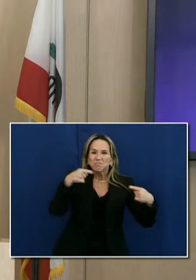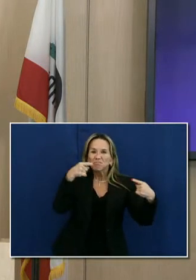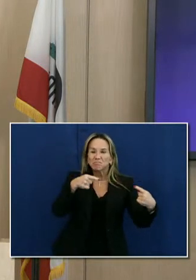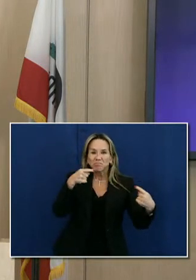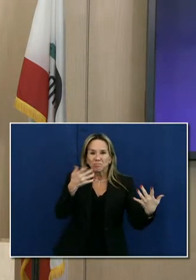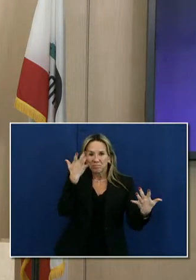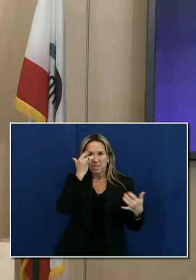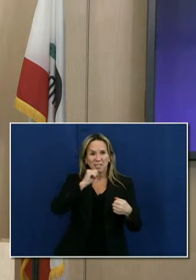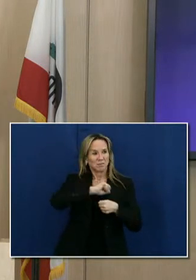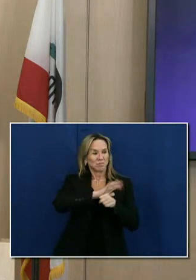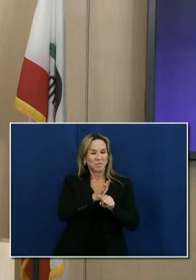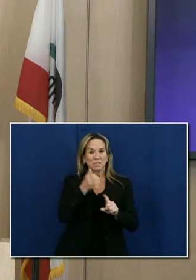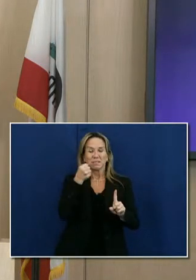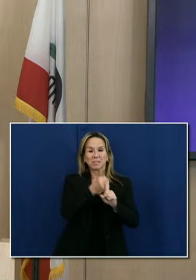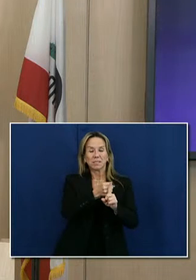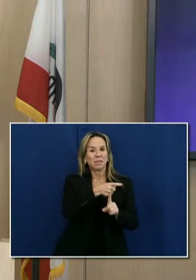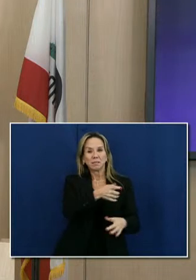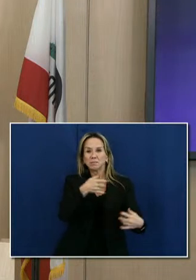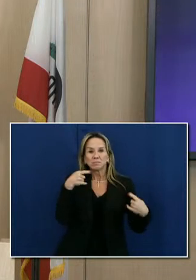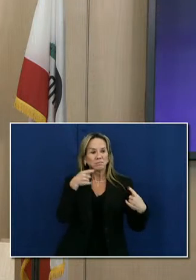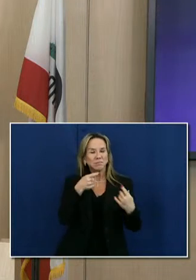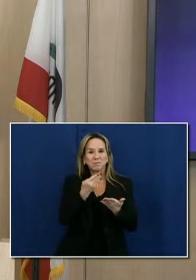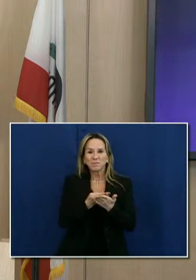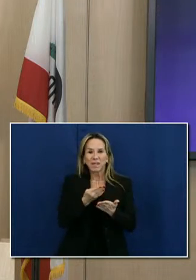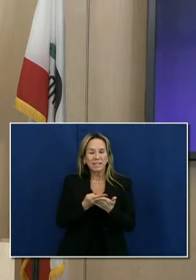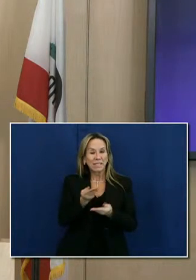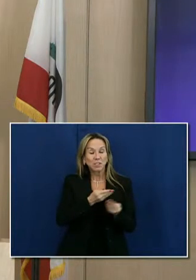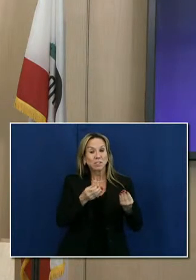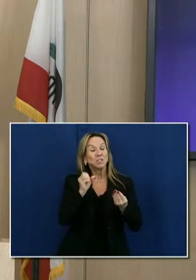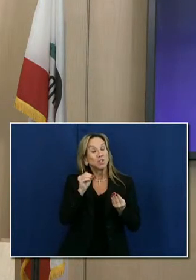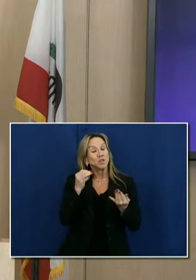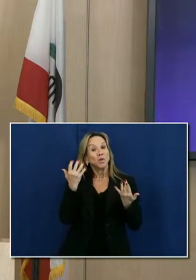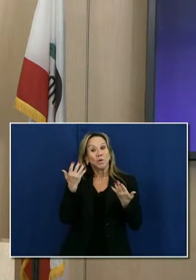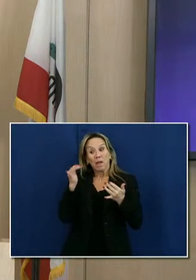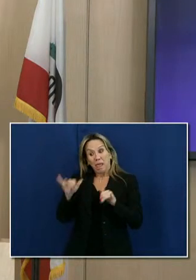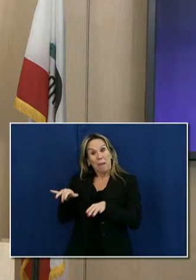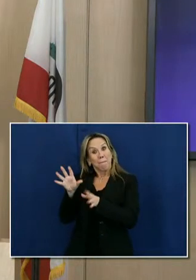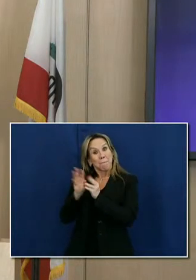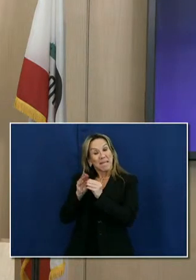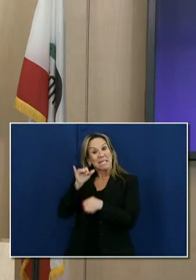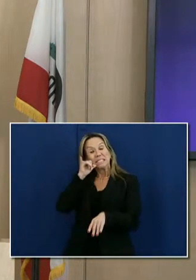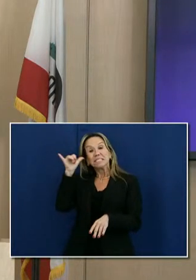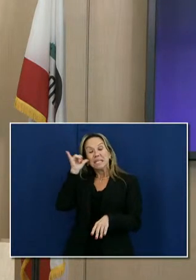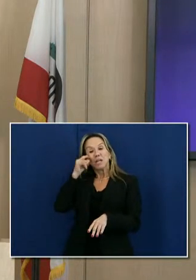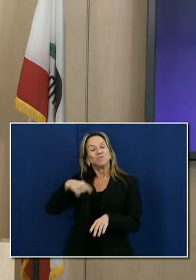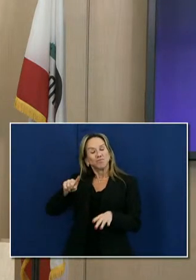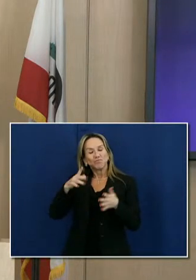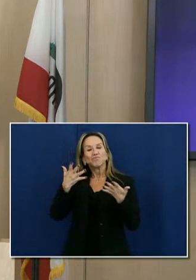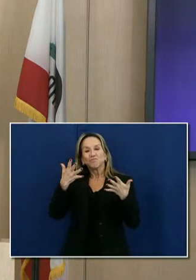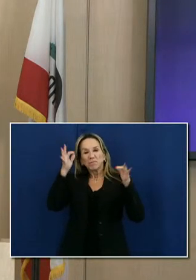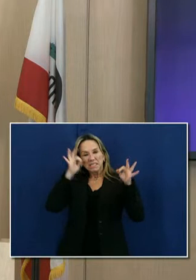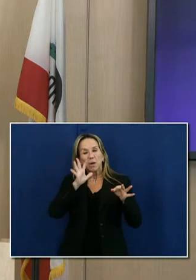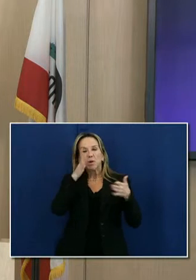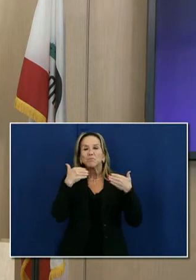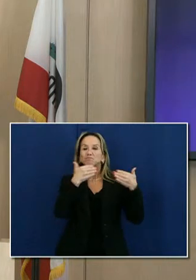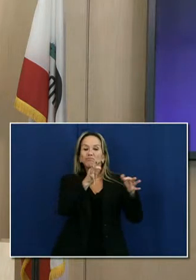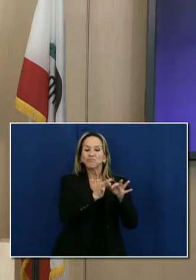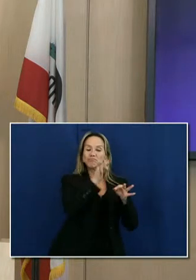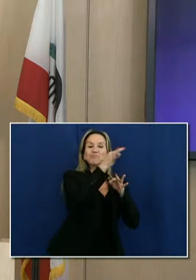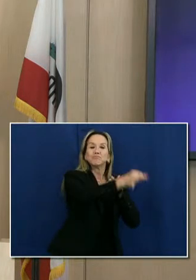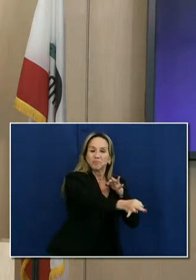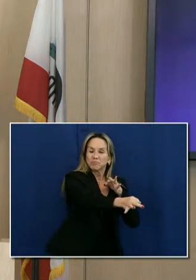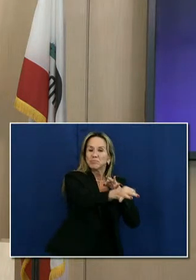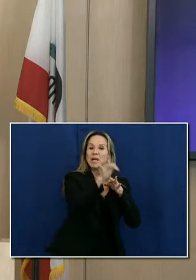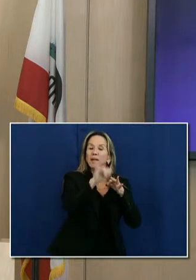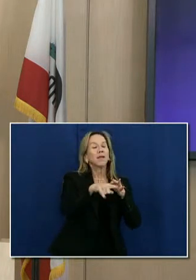the pandemic. At the meeting, the Board of Supervisors voted to extend the deferral deadline of annual